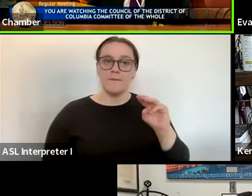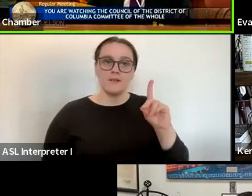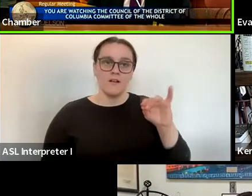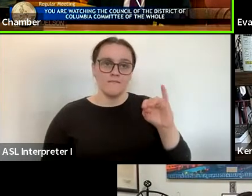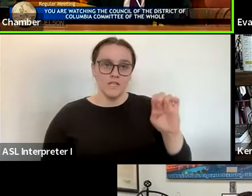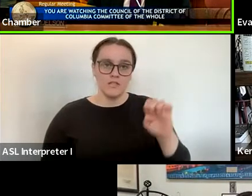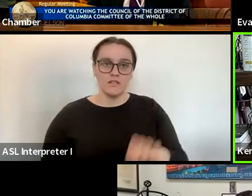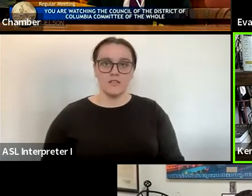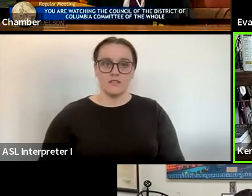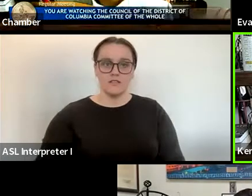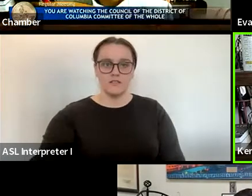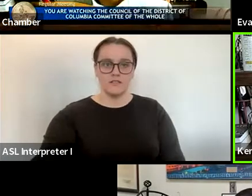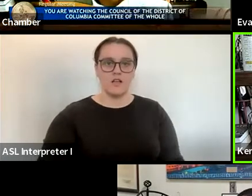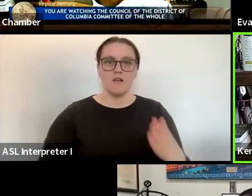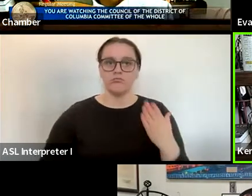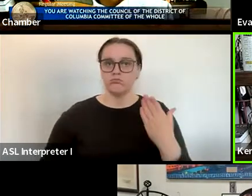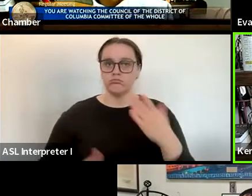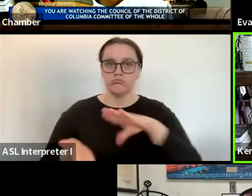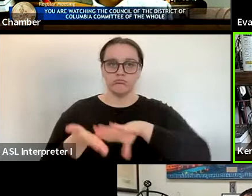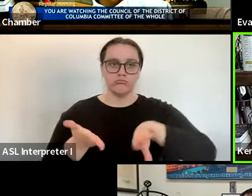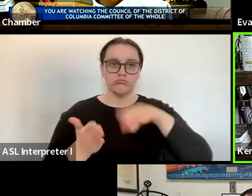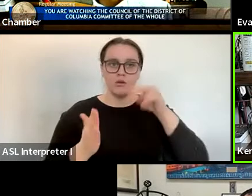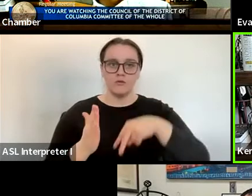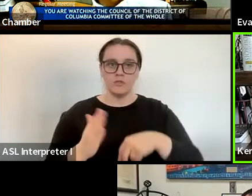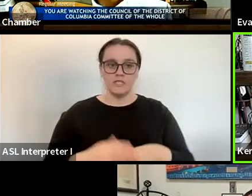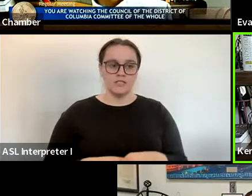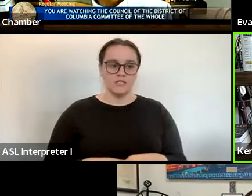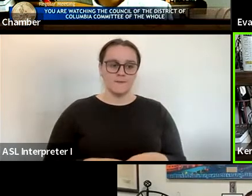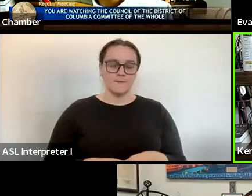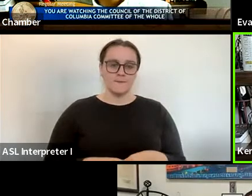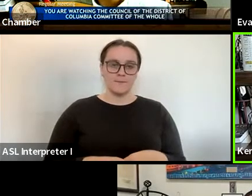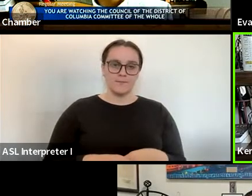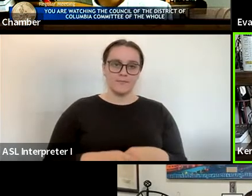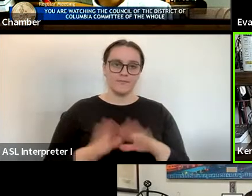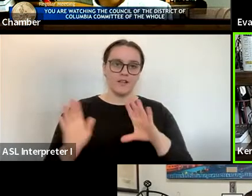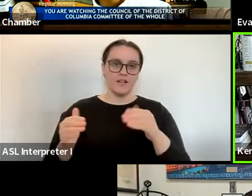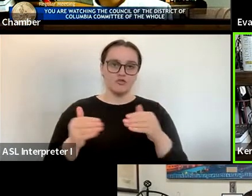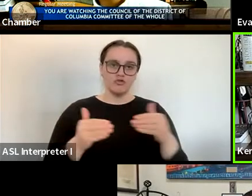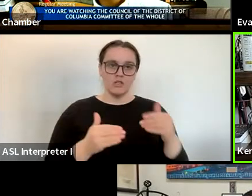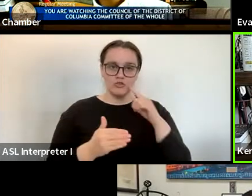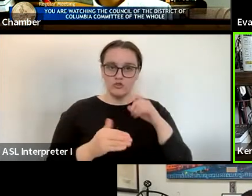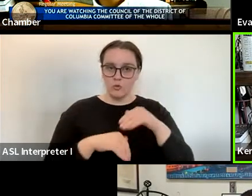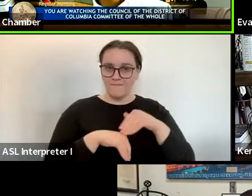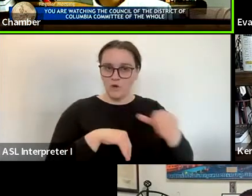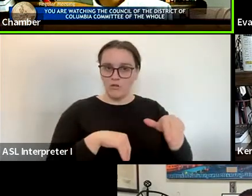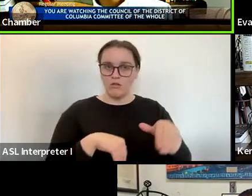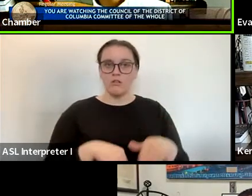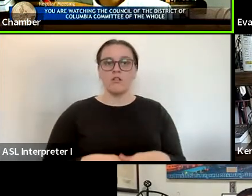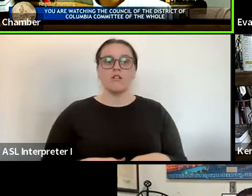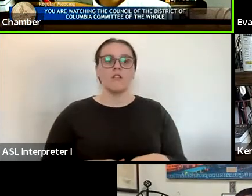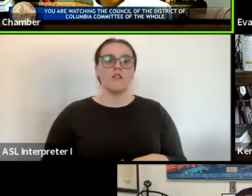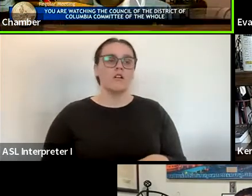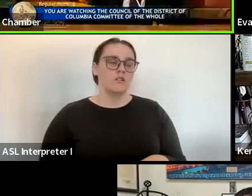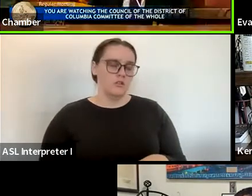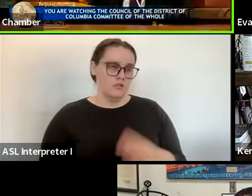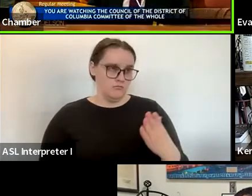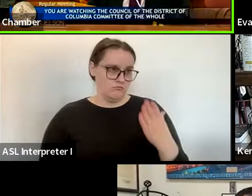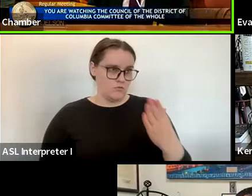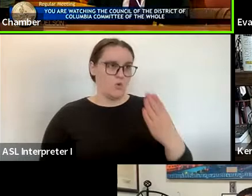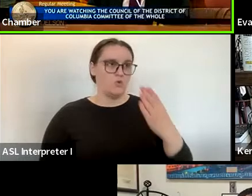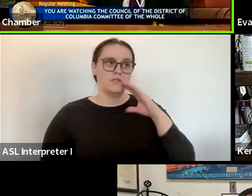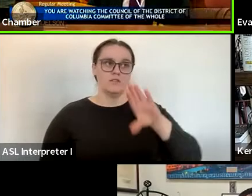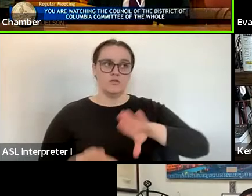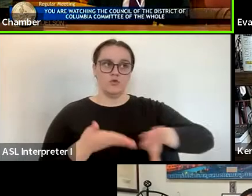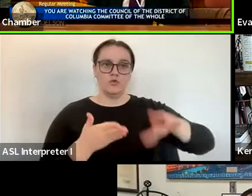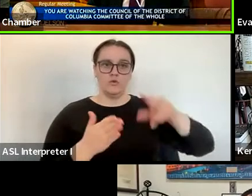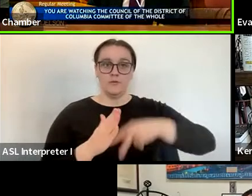McDuffie. And I move to waive the reading of the secretary's log of introductions and referrals. There's been a motion to waive the reading of the log. Is